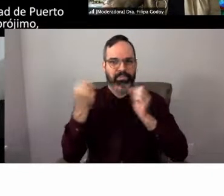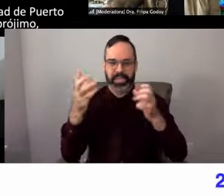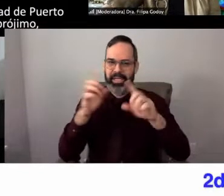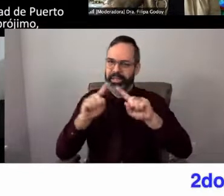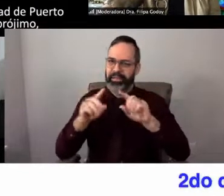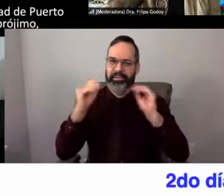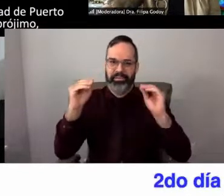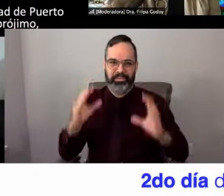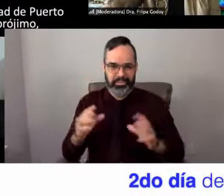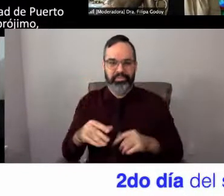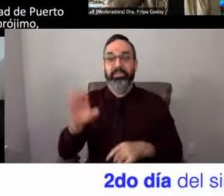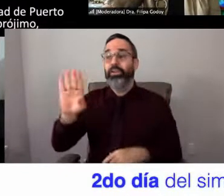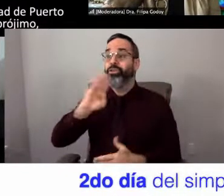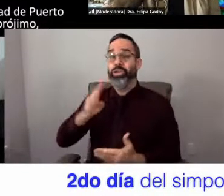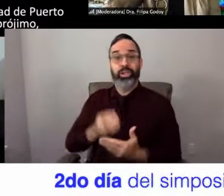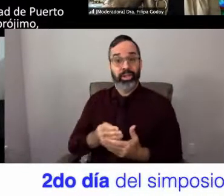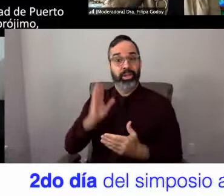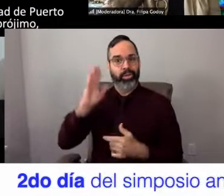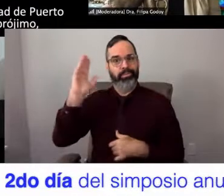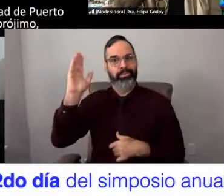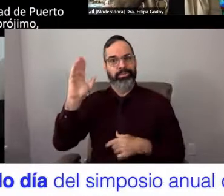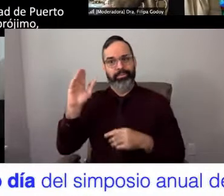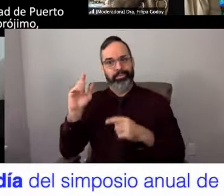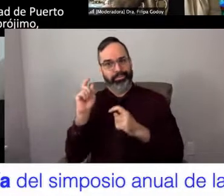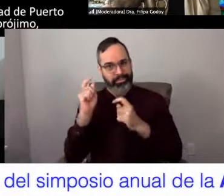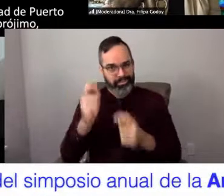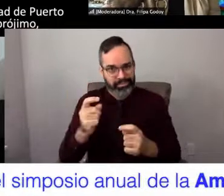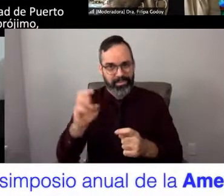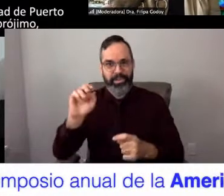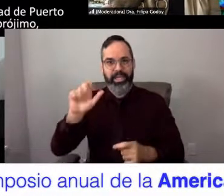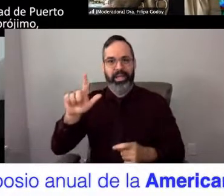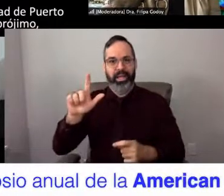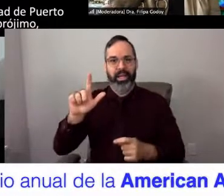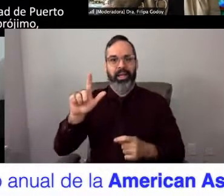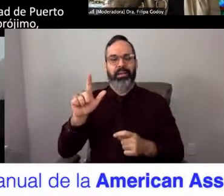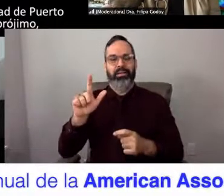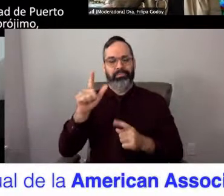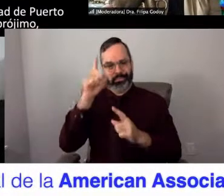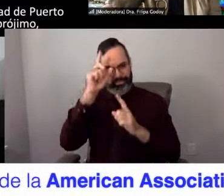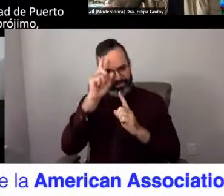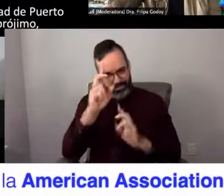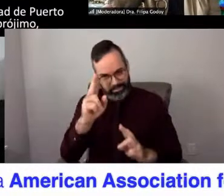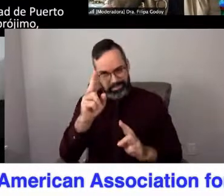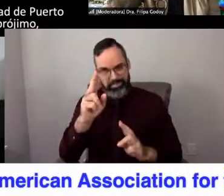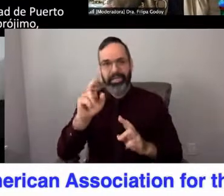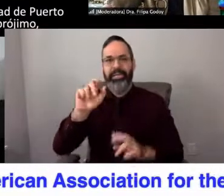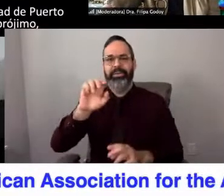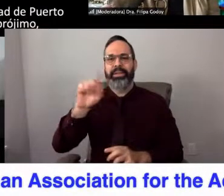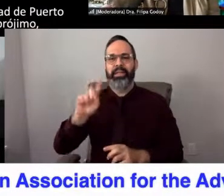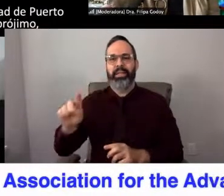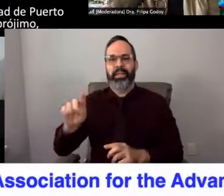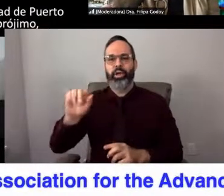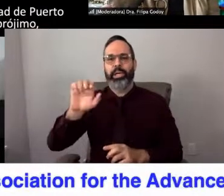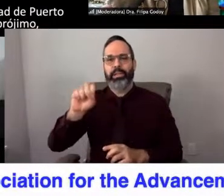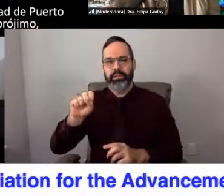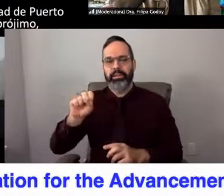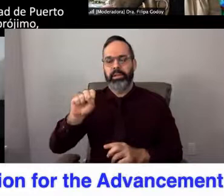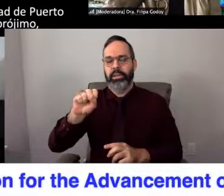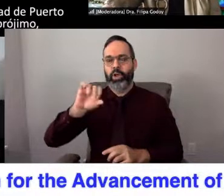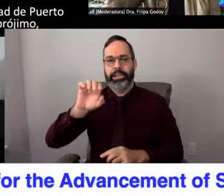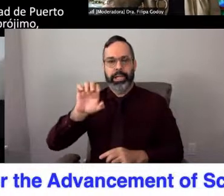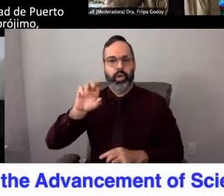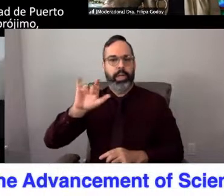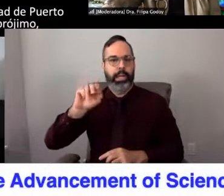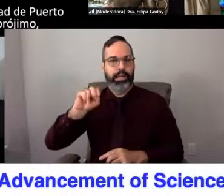be giving the medal, recognizing Professor Elizabeth Torres from Jose Julian Acosta School in